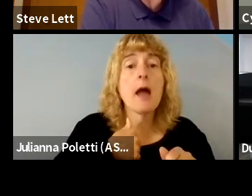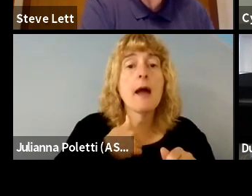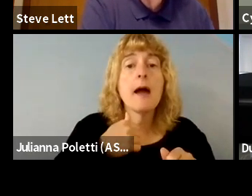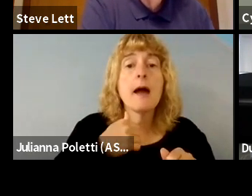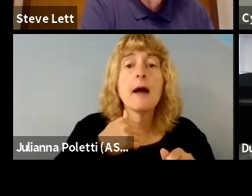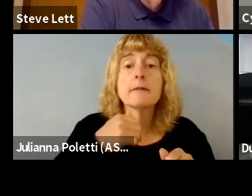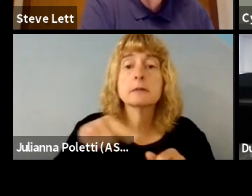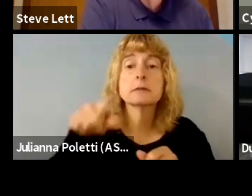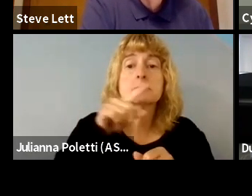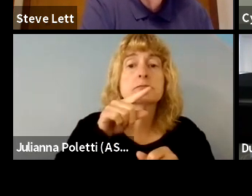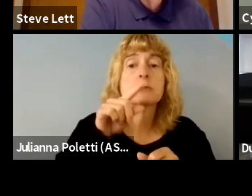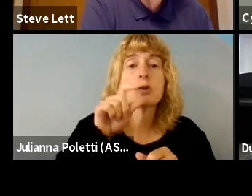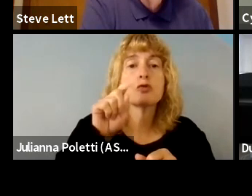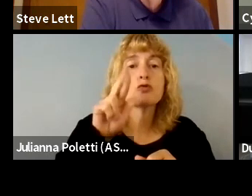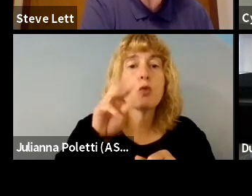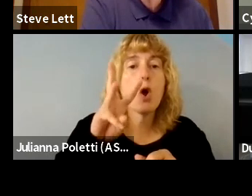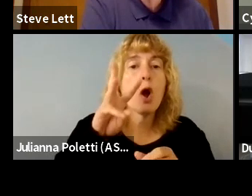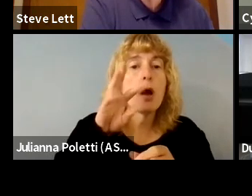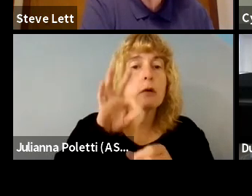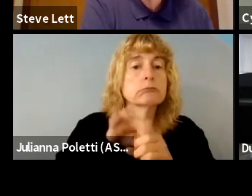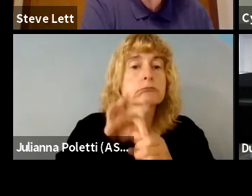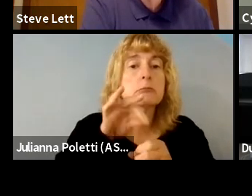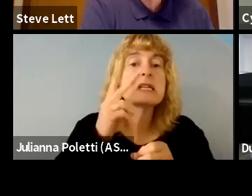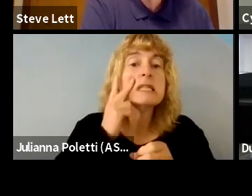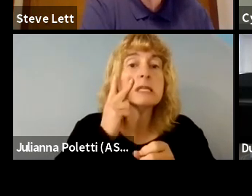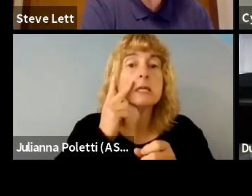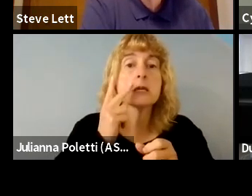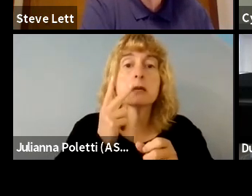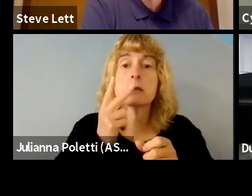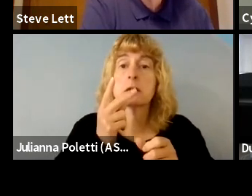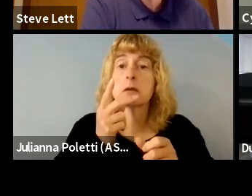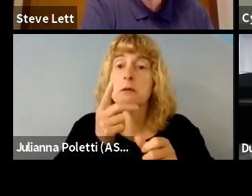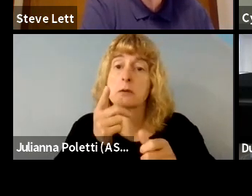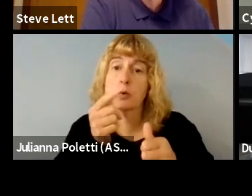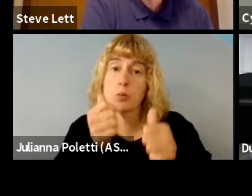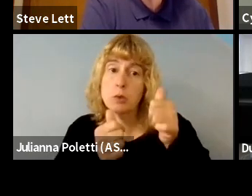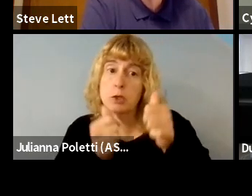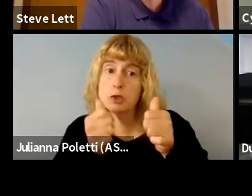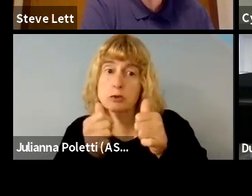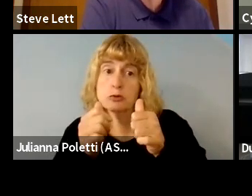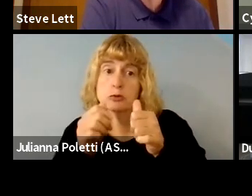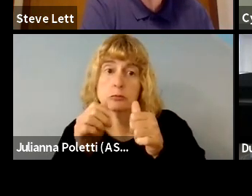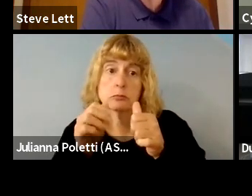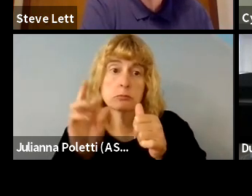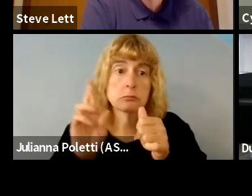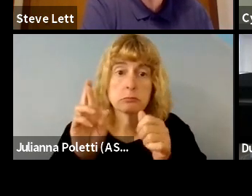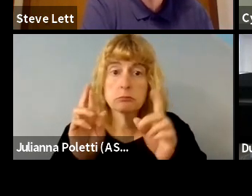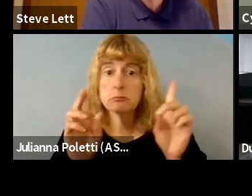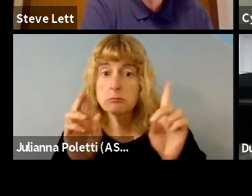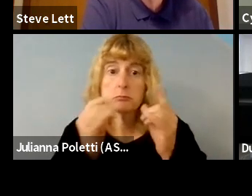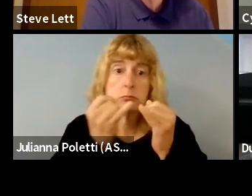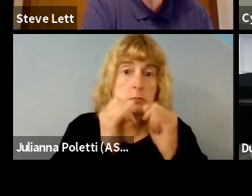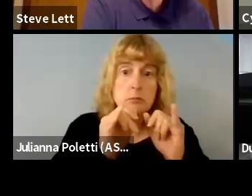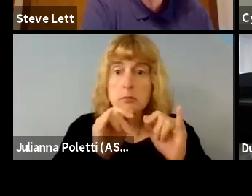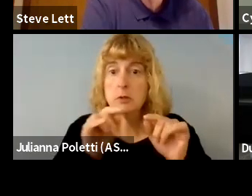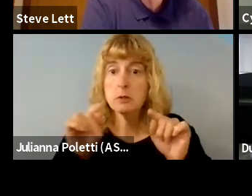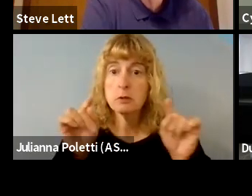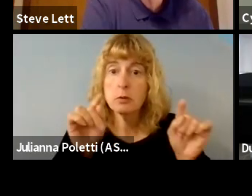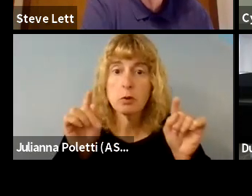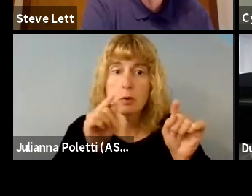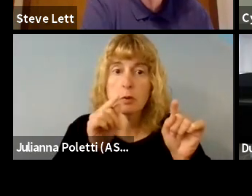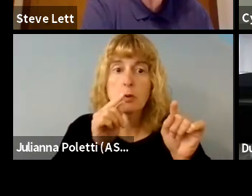what parties each person who is individually interested in might, like, if we have a, let's say, problem that we have to